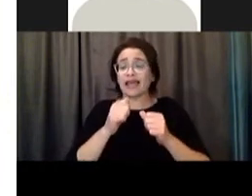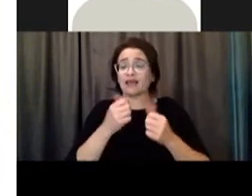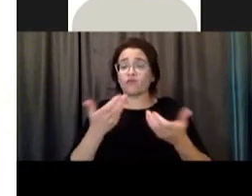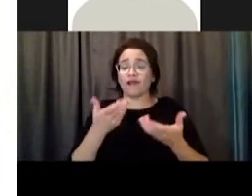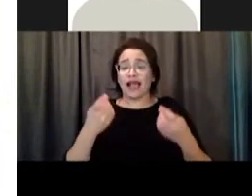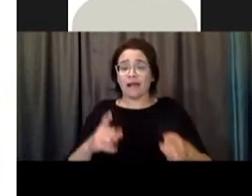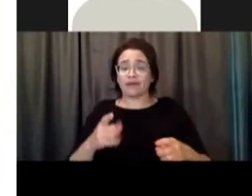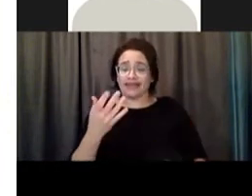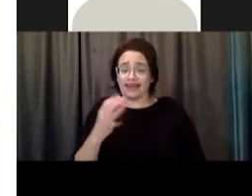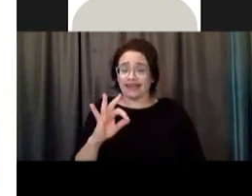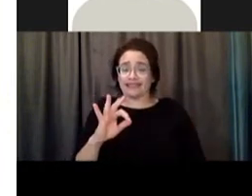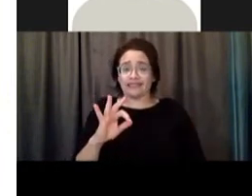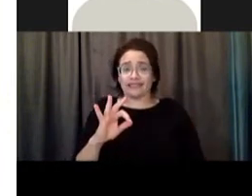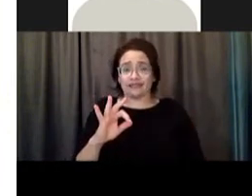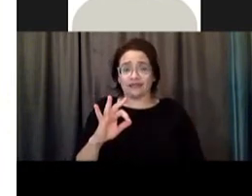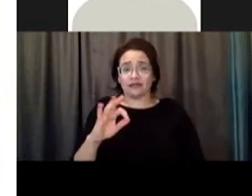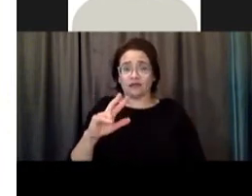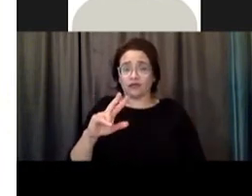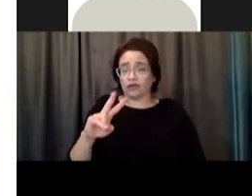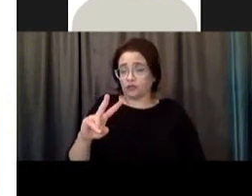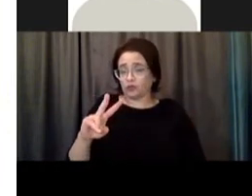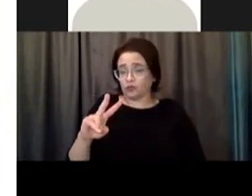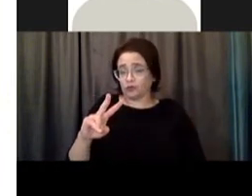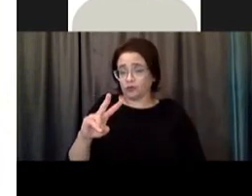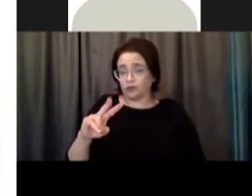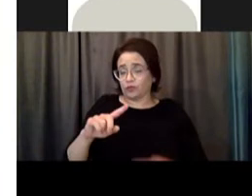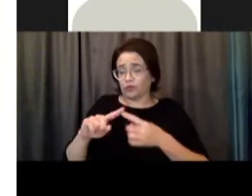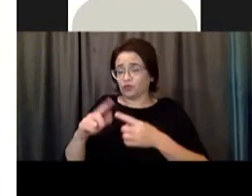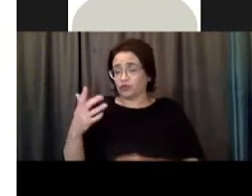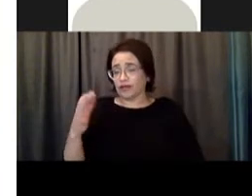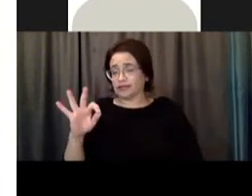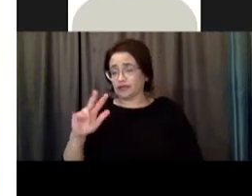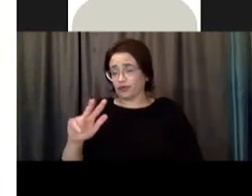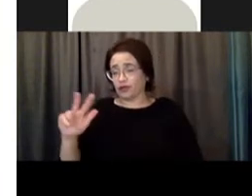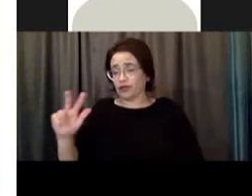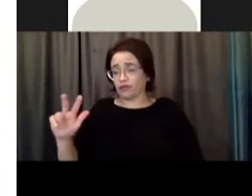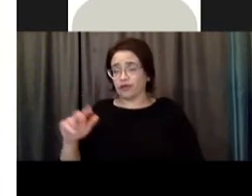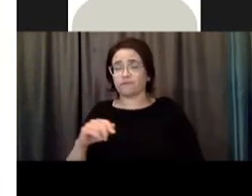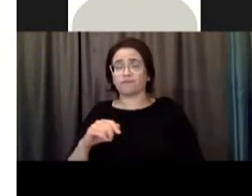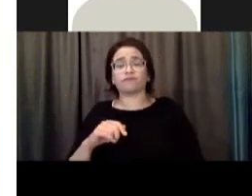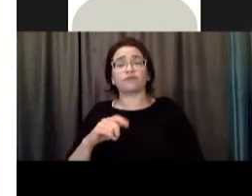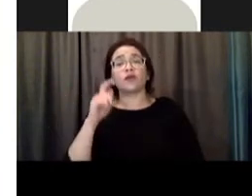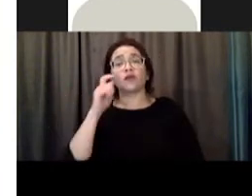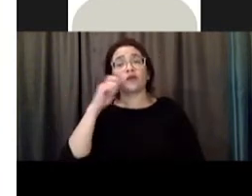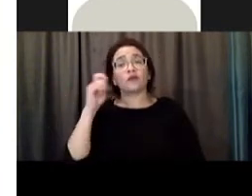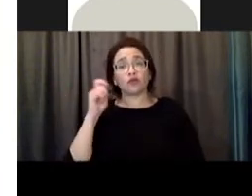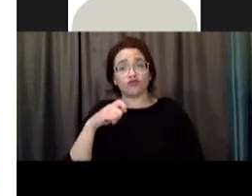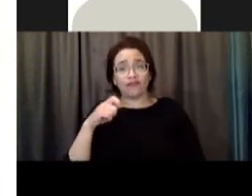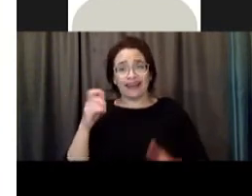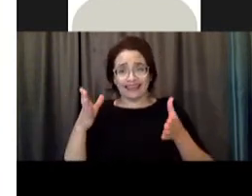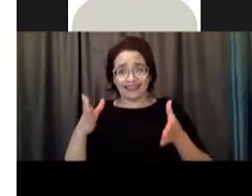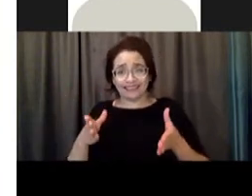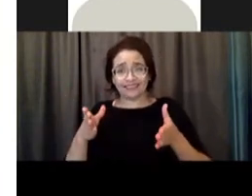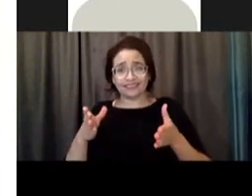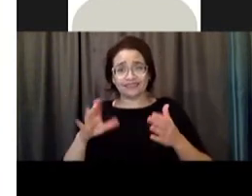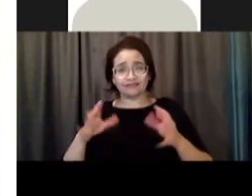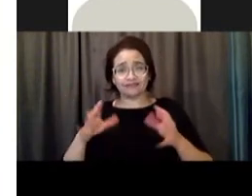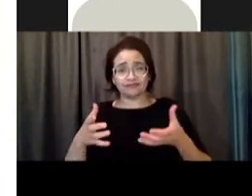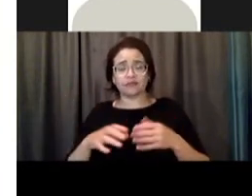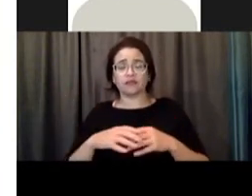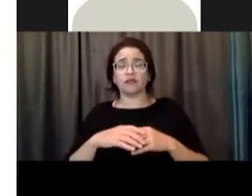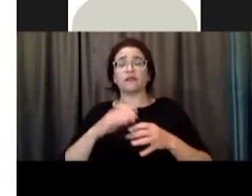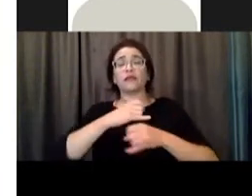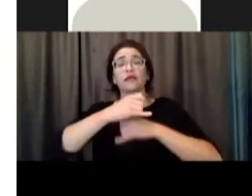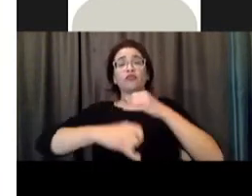evidence that's been gathered and presented. For Ukraine and Ukrainians, international recognition of the Holodomor